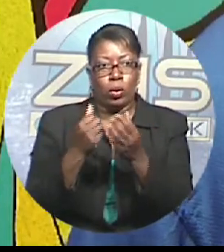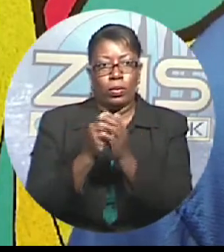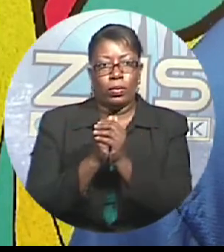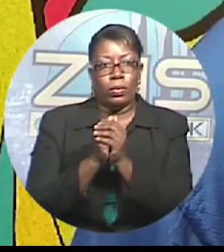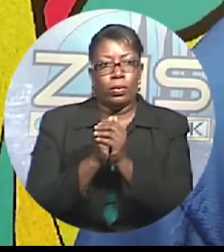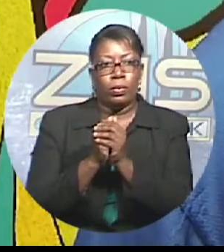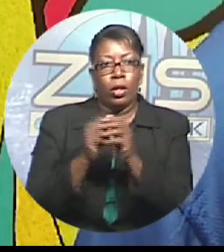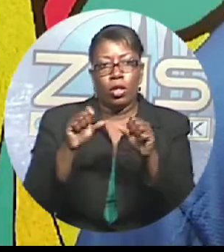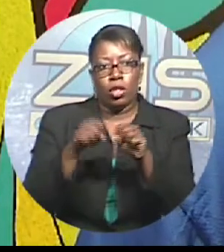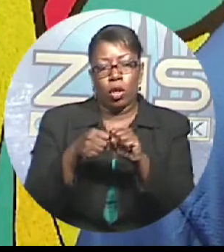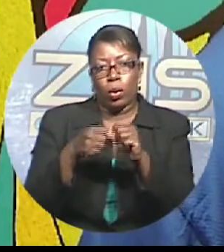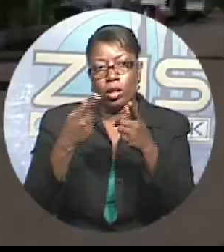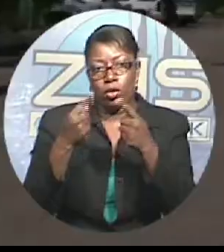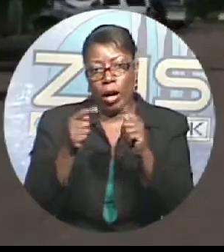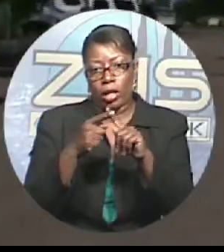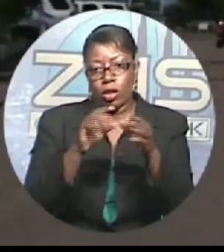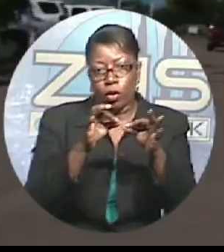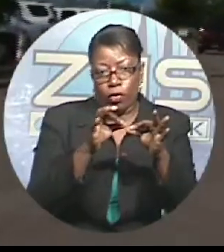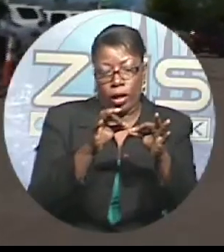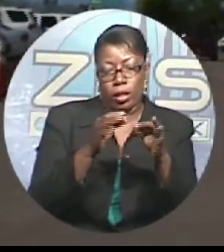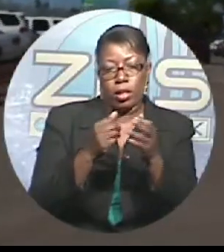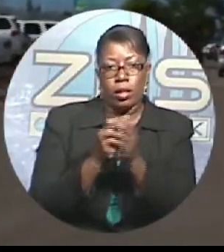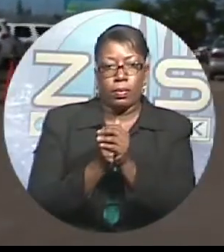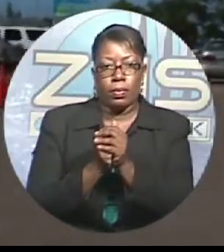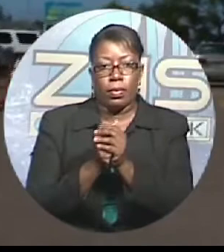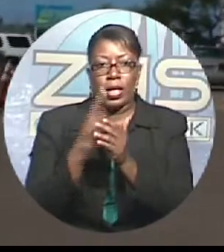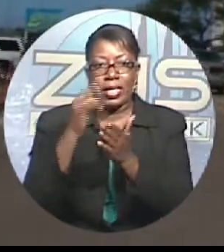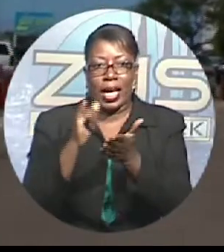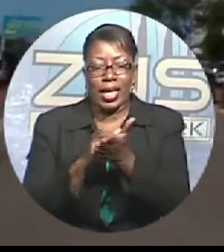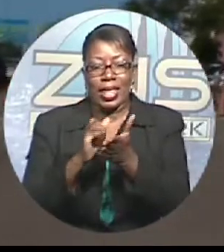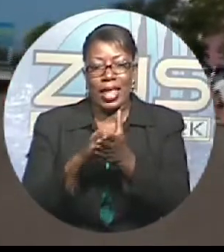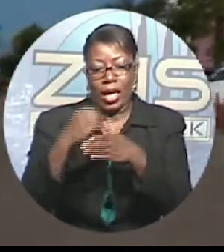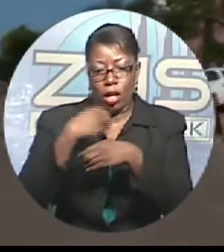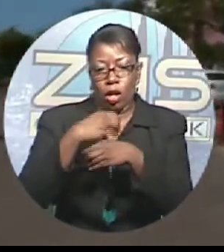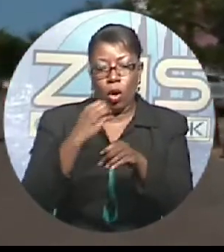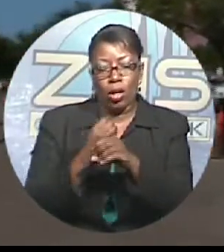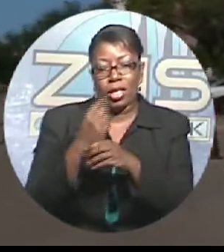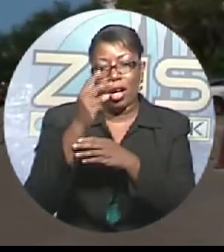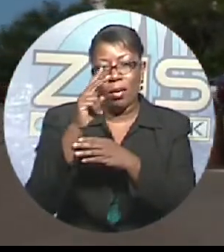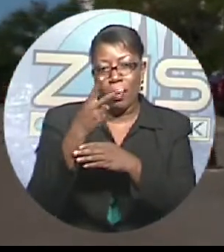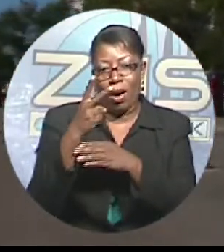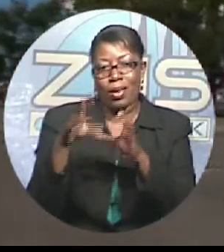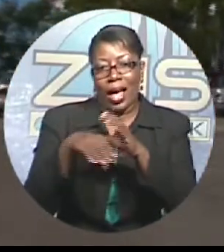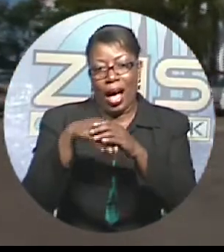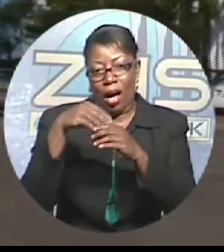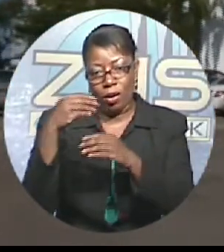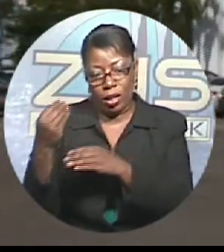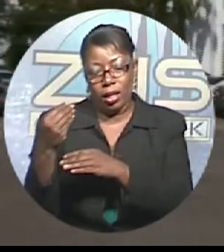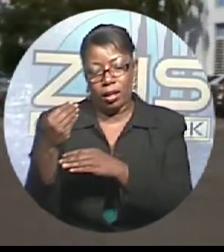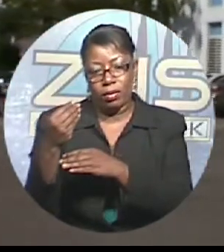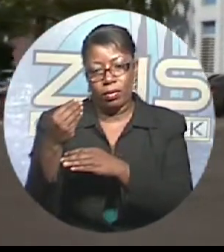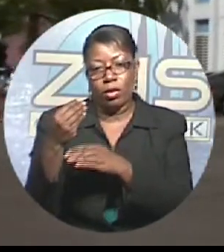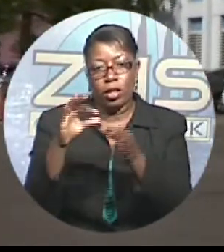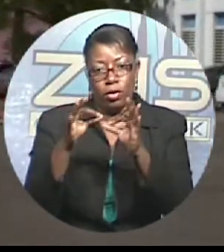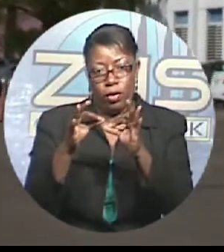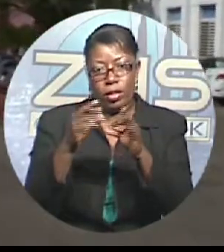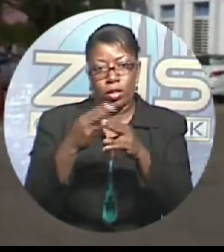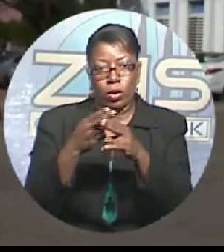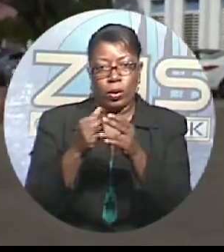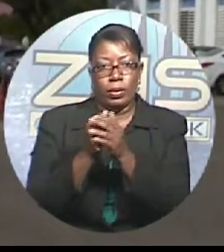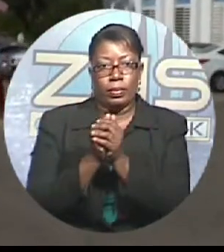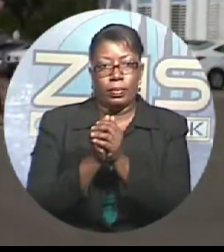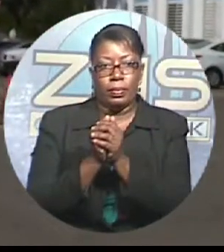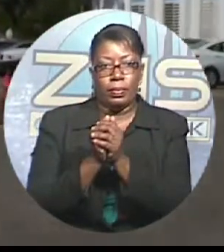certain elements we make redundant. So if something goes... Johnson says a report on the cause of both outages is forthcoming. Kendino Knowles, ZNS Network